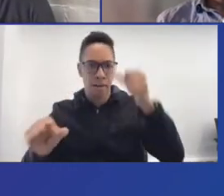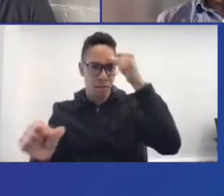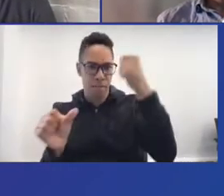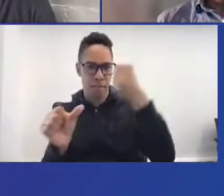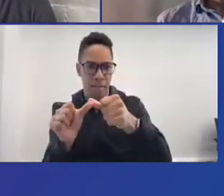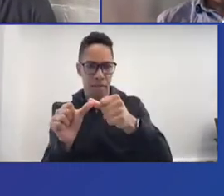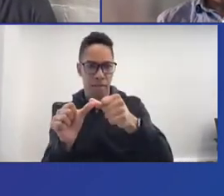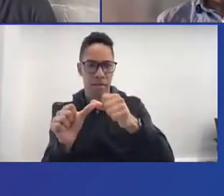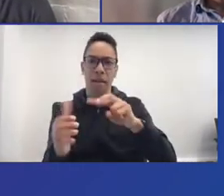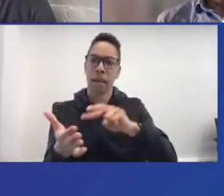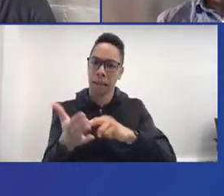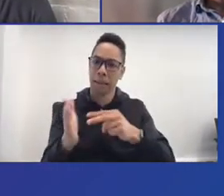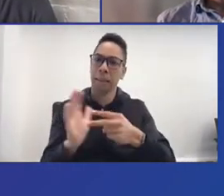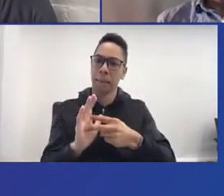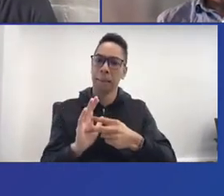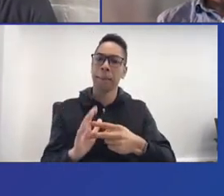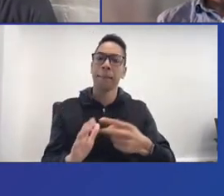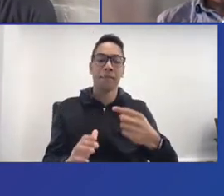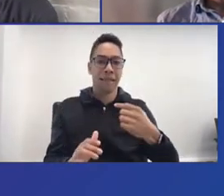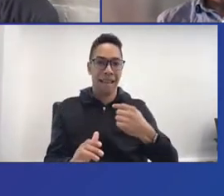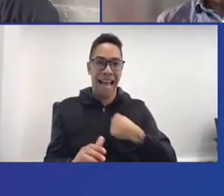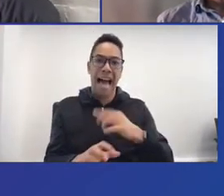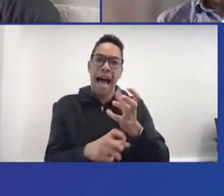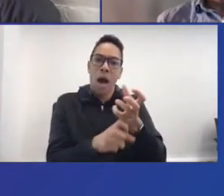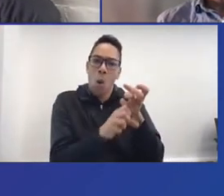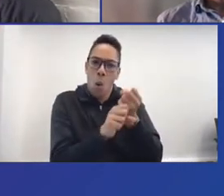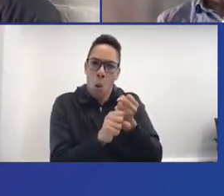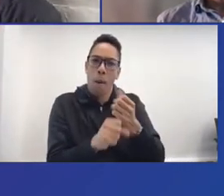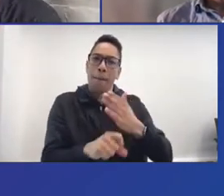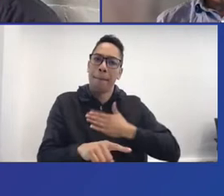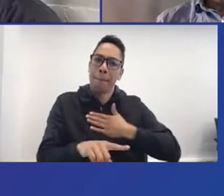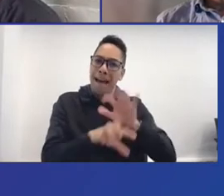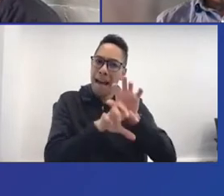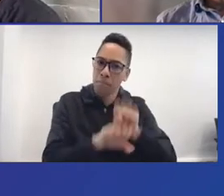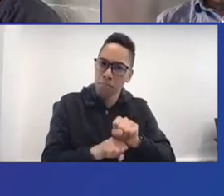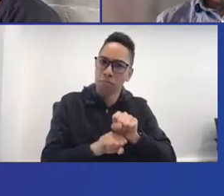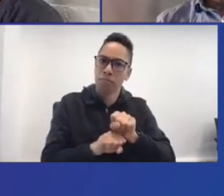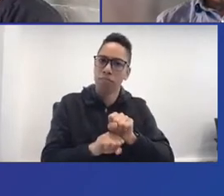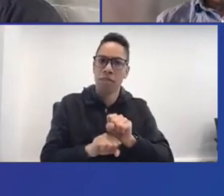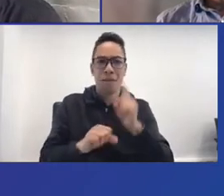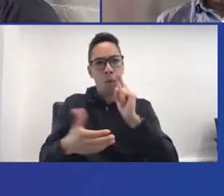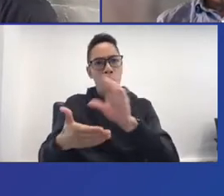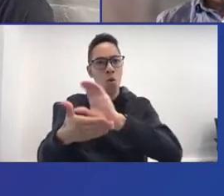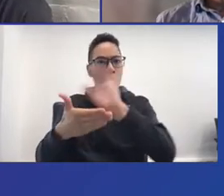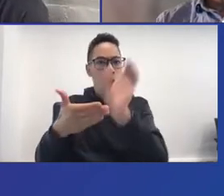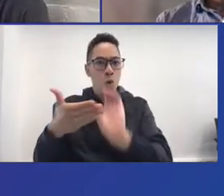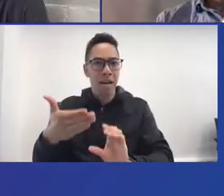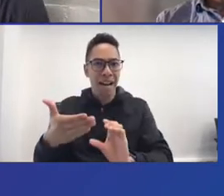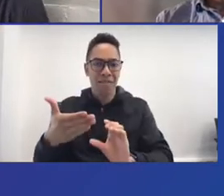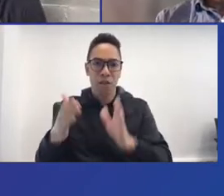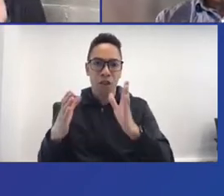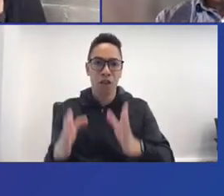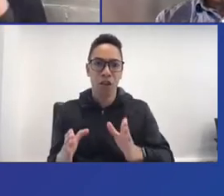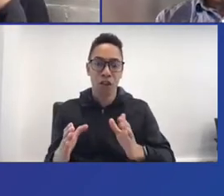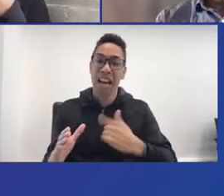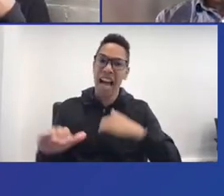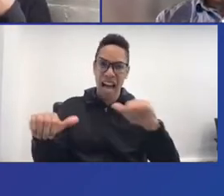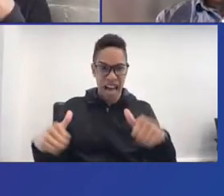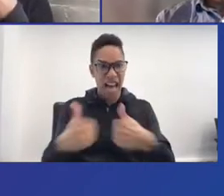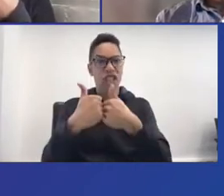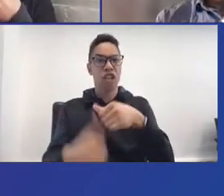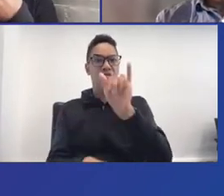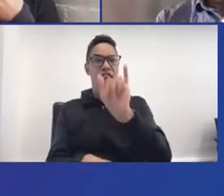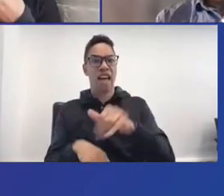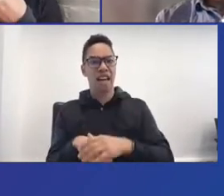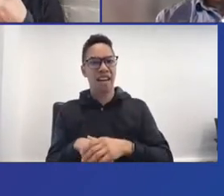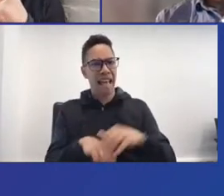my practice as a choreographer, or I'm challenging that word too, like, right? The